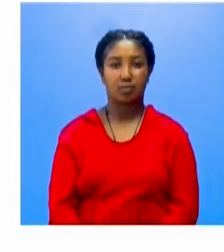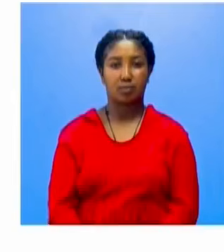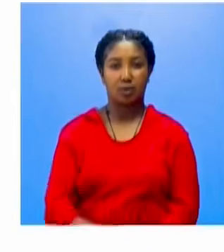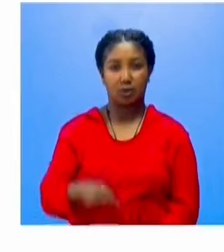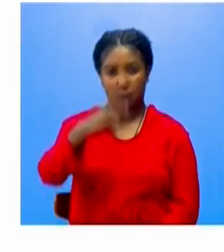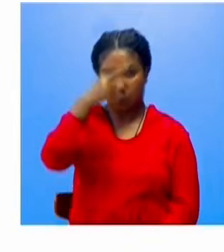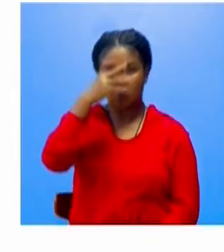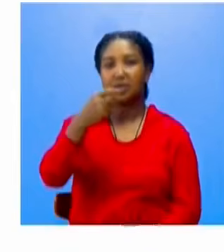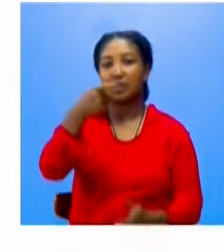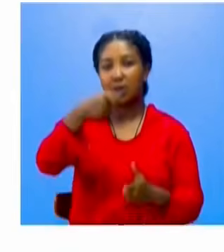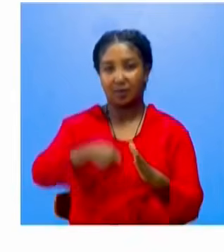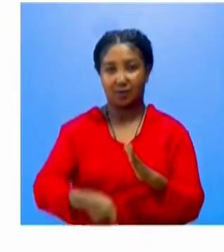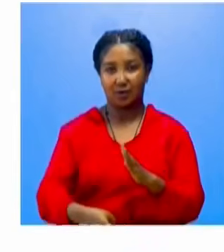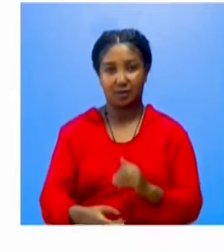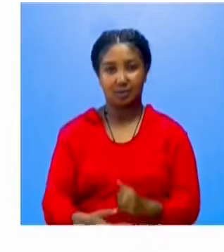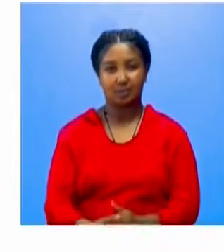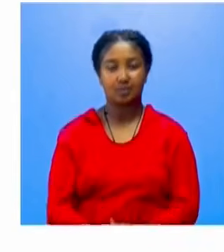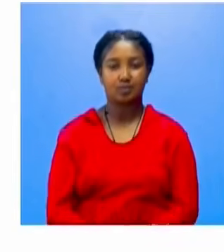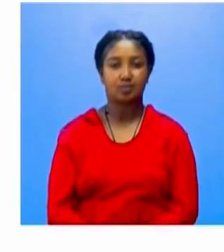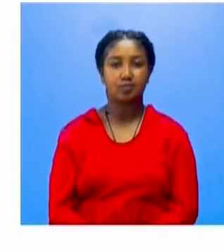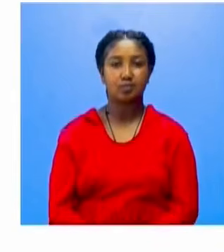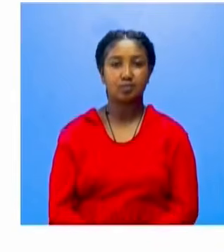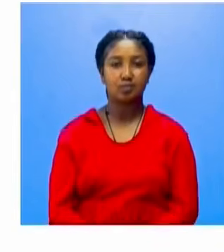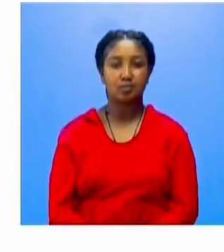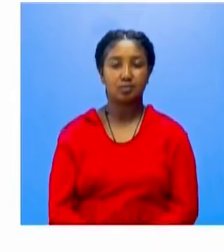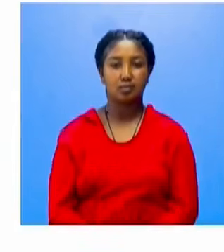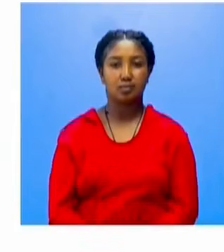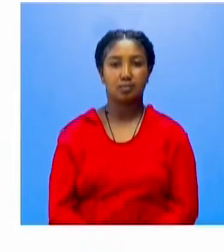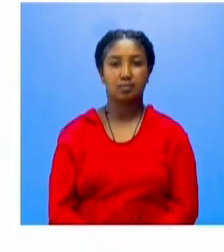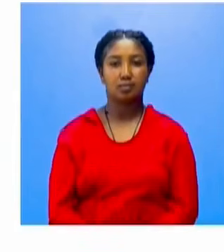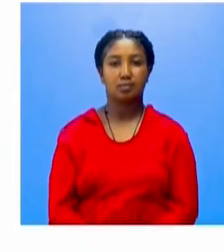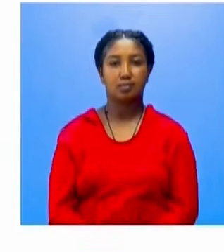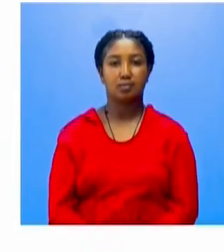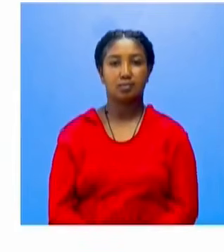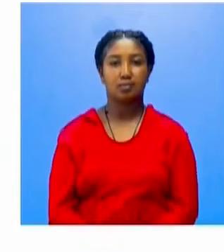the effect. The effect